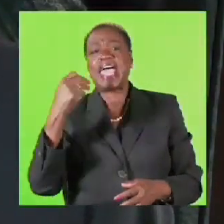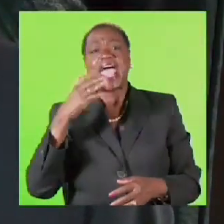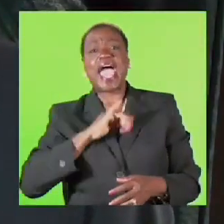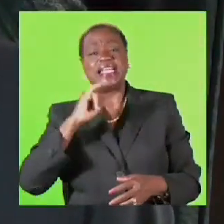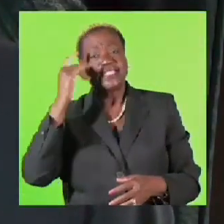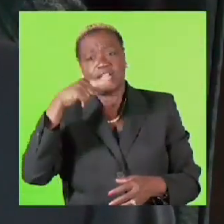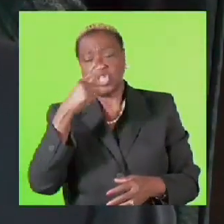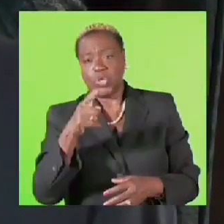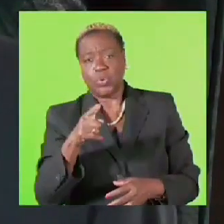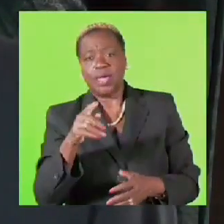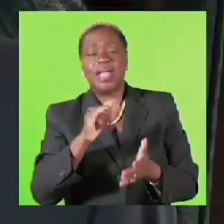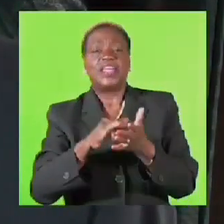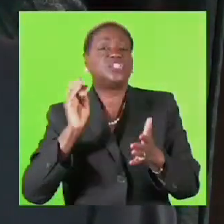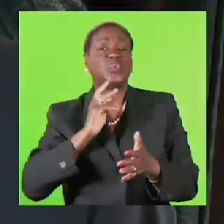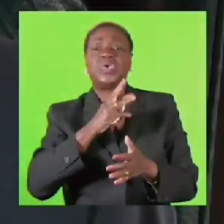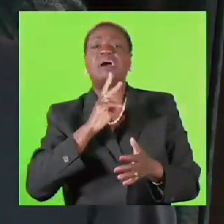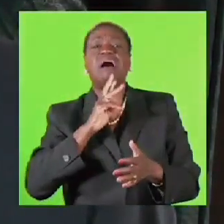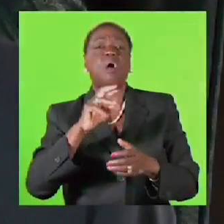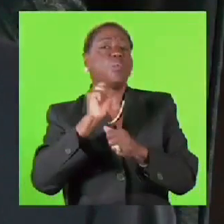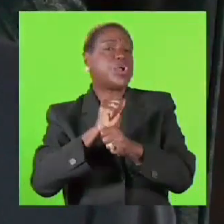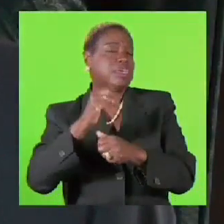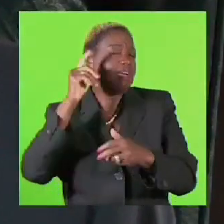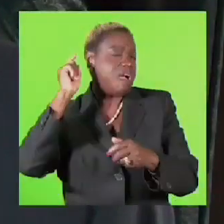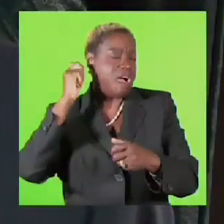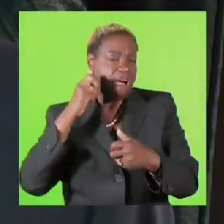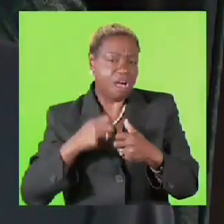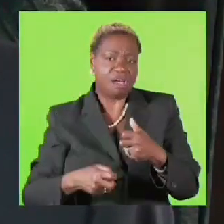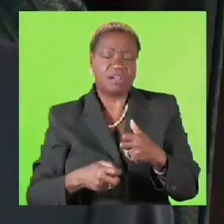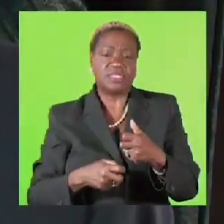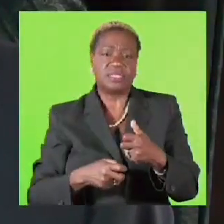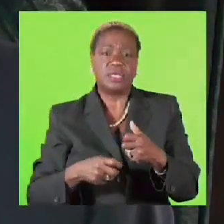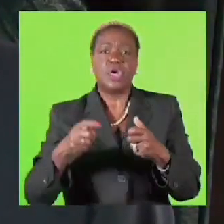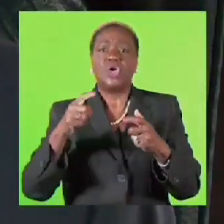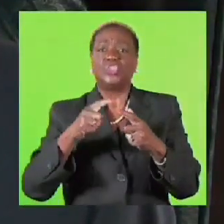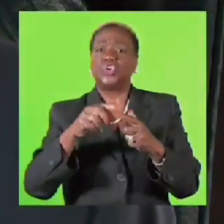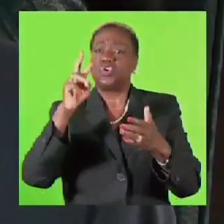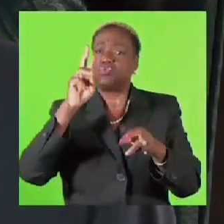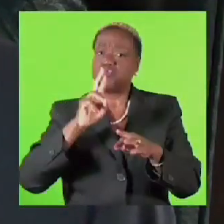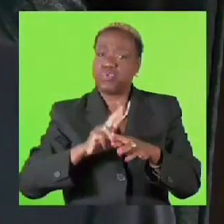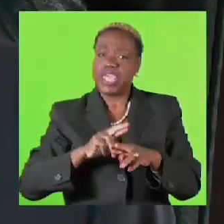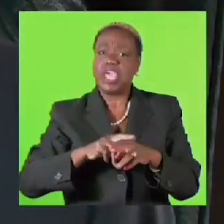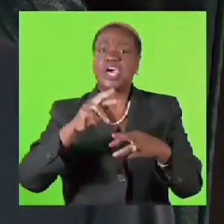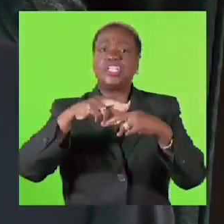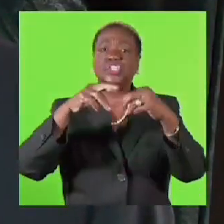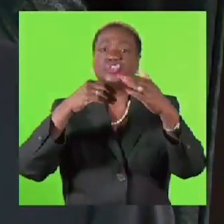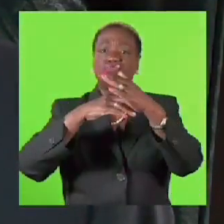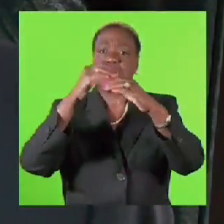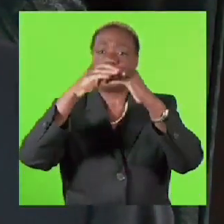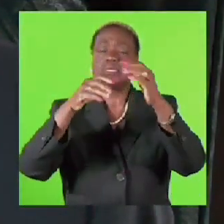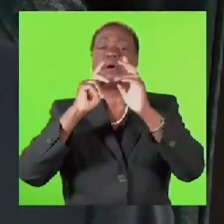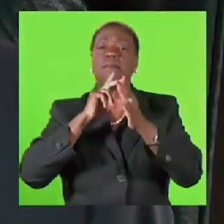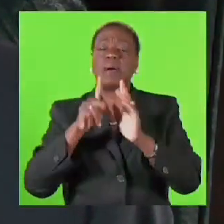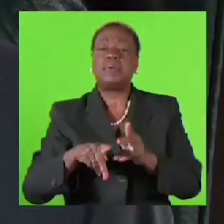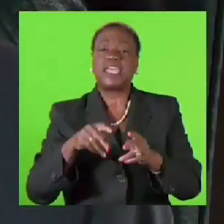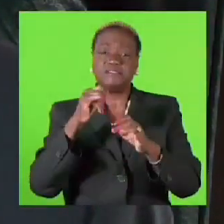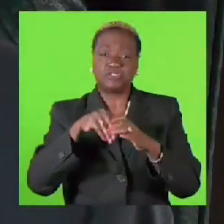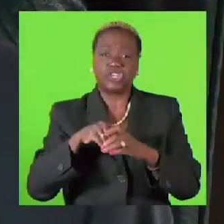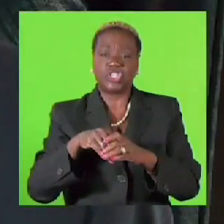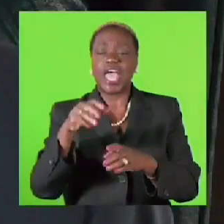very hard to reconstruct public infrastructure and to aid in the reconstruction of